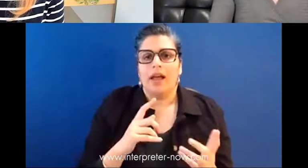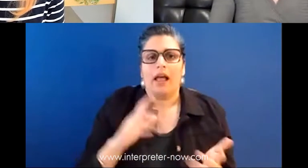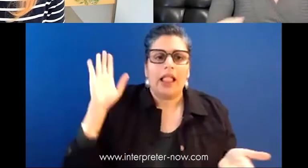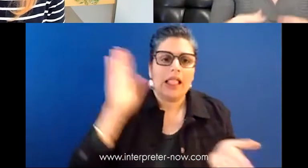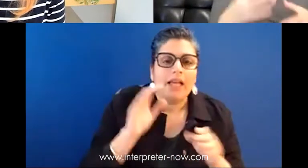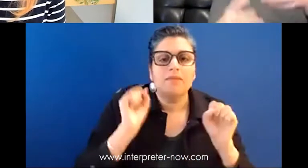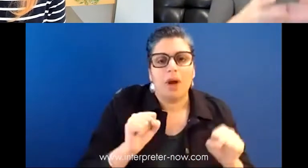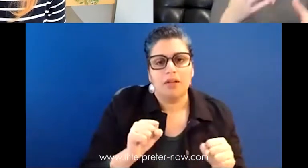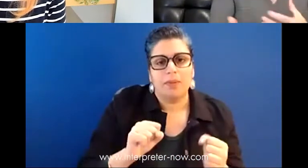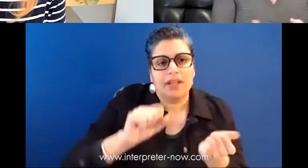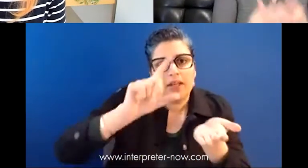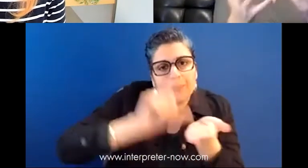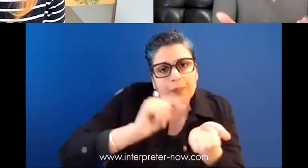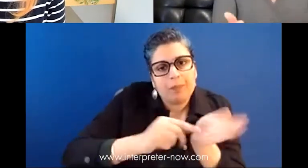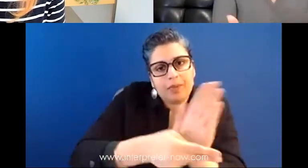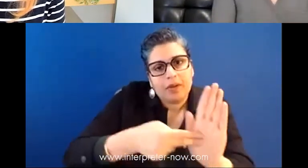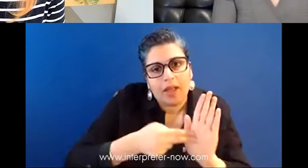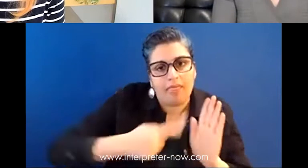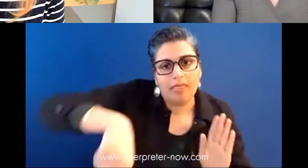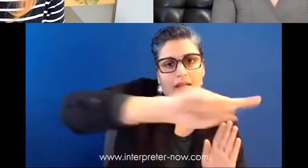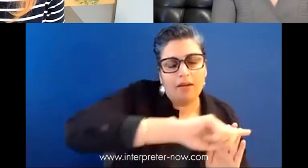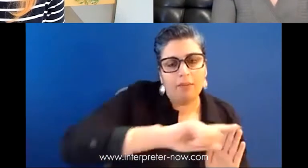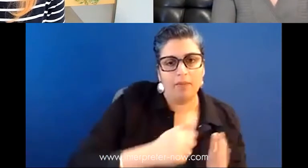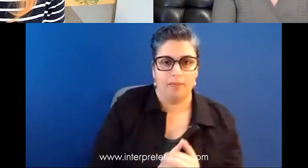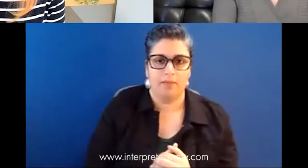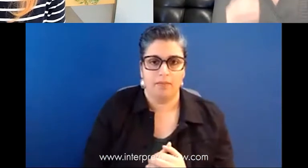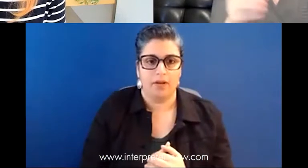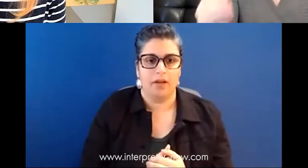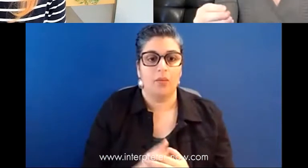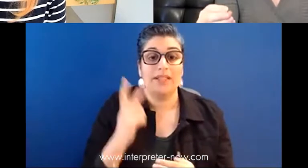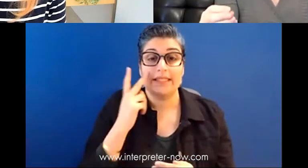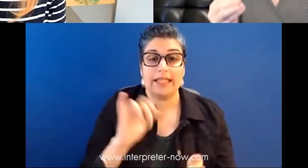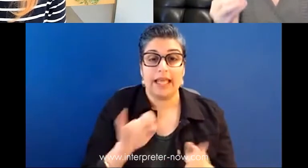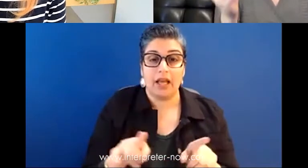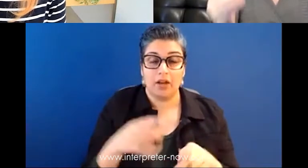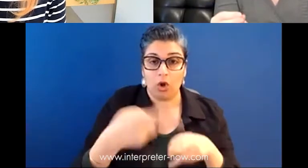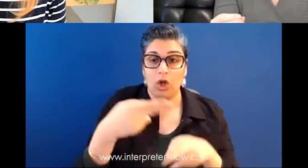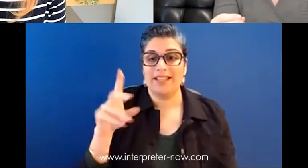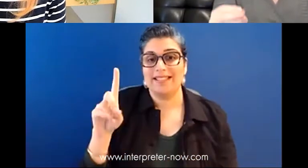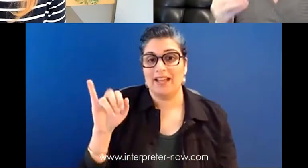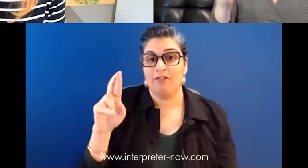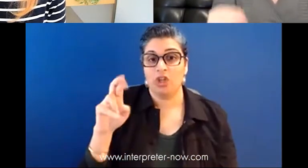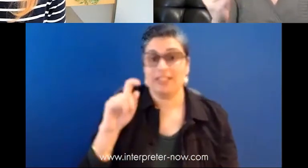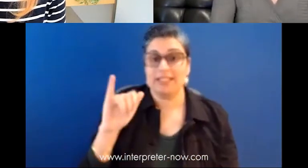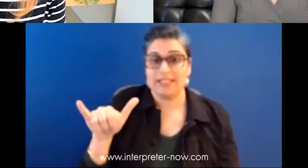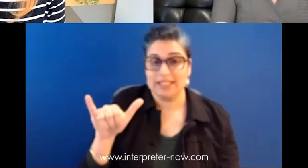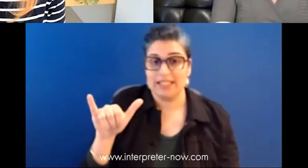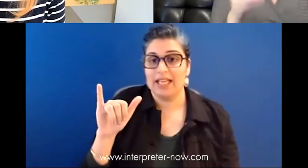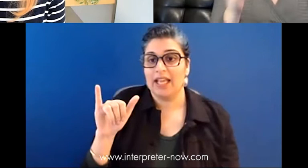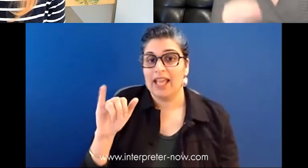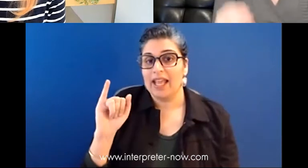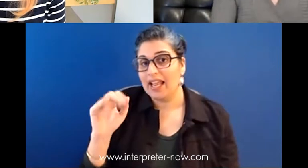collaborate. So we see this. It's called the diversity innovation paradox. Those same women were actually publishing more